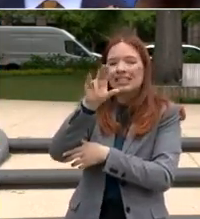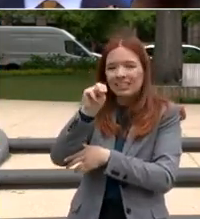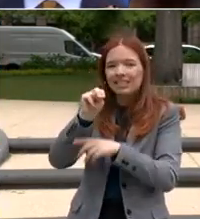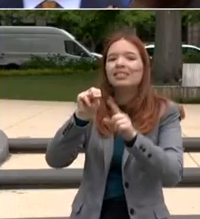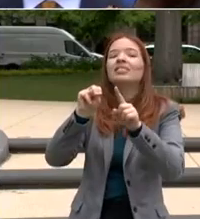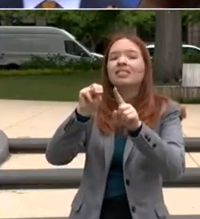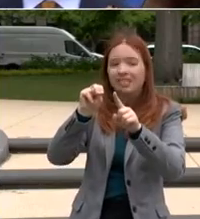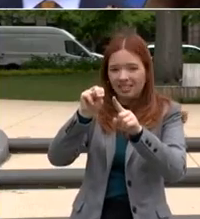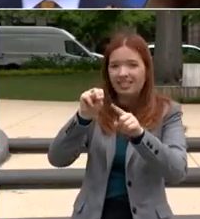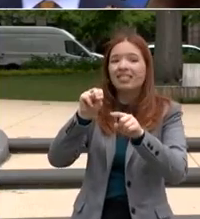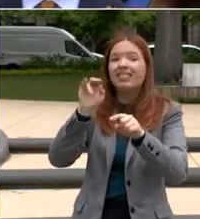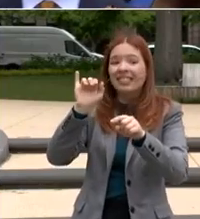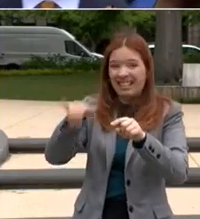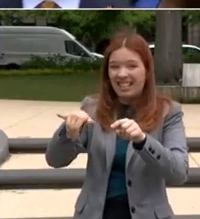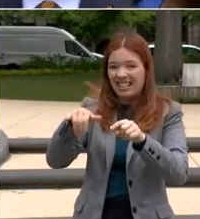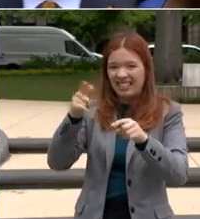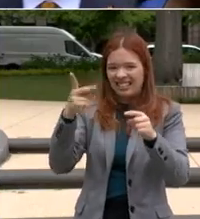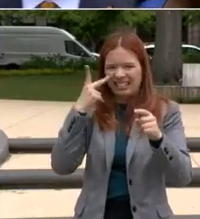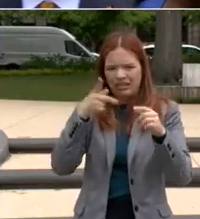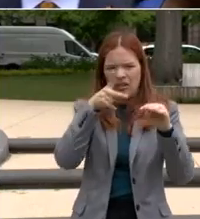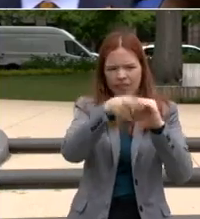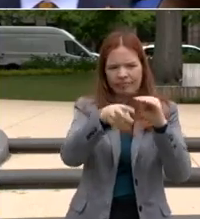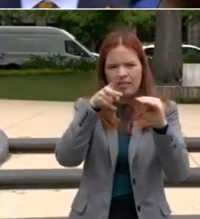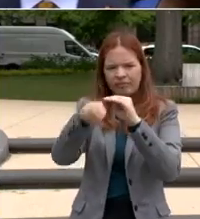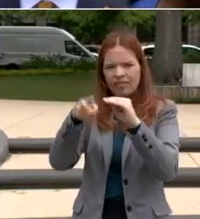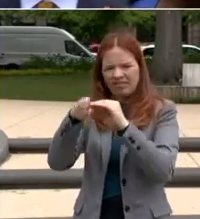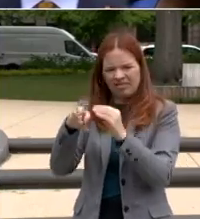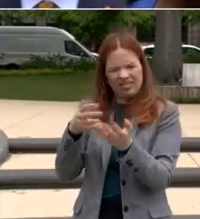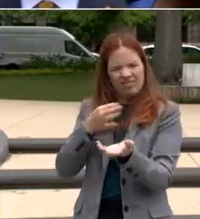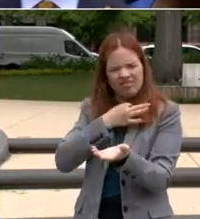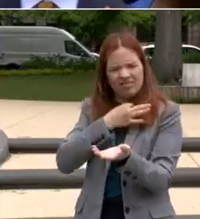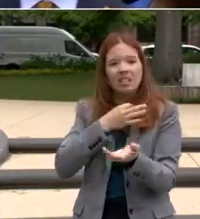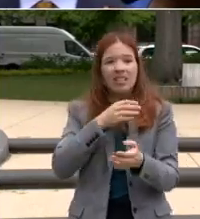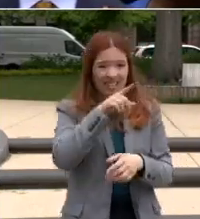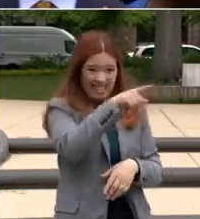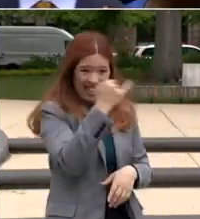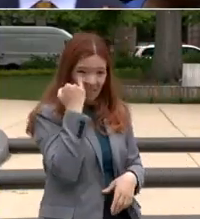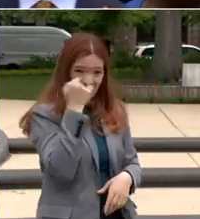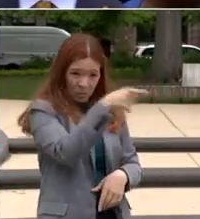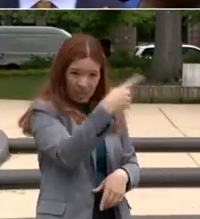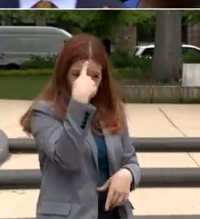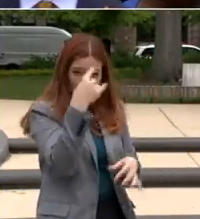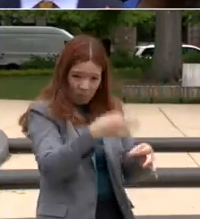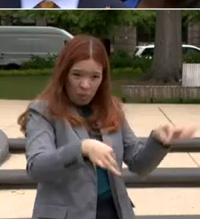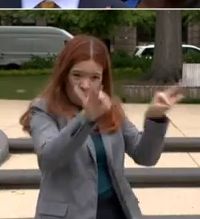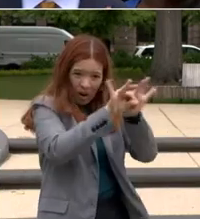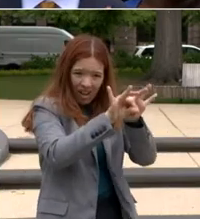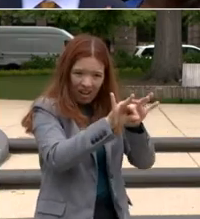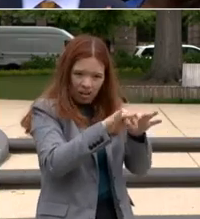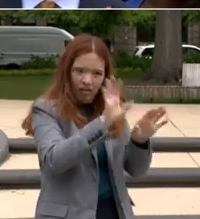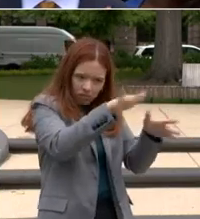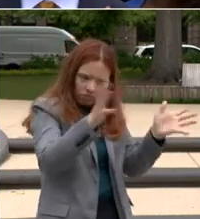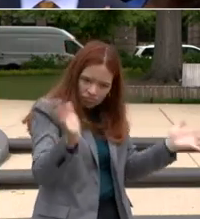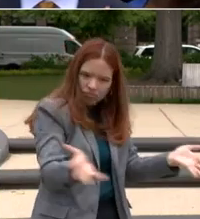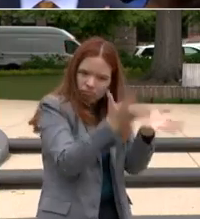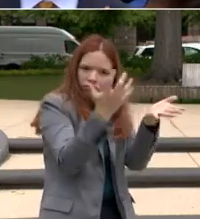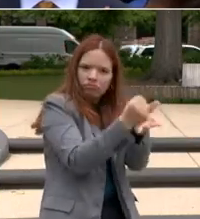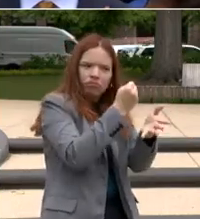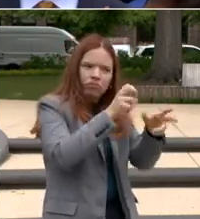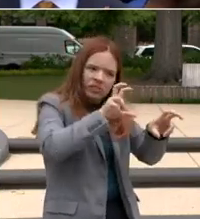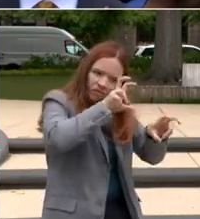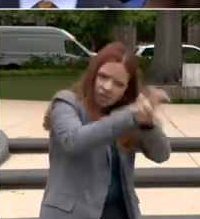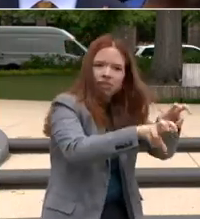those lines are important, they can fund them. And so we made decisions